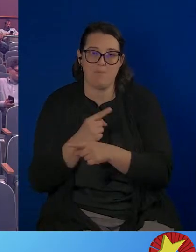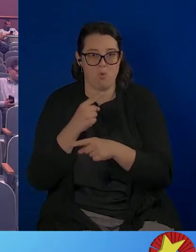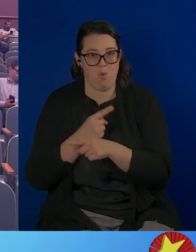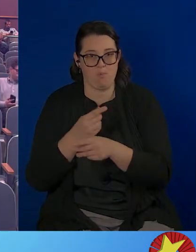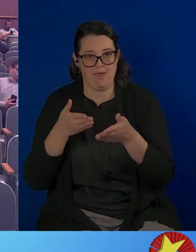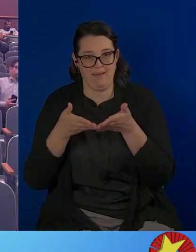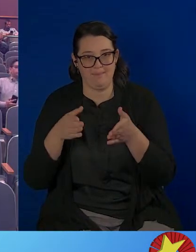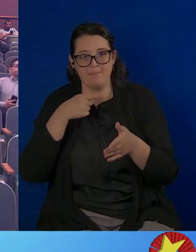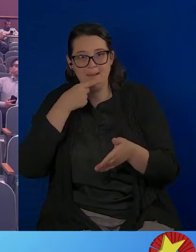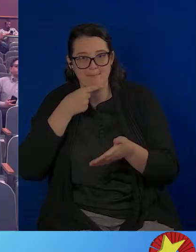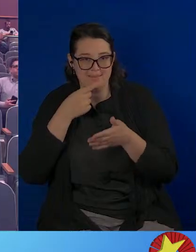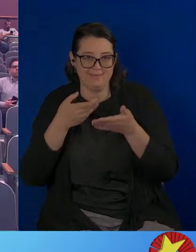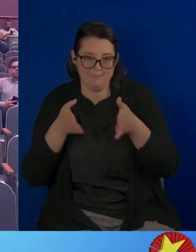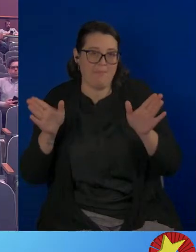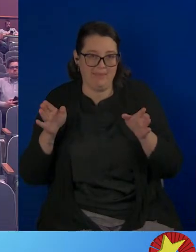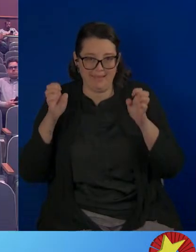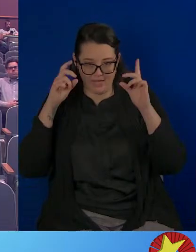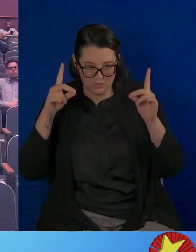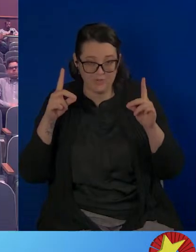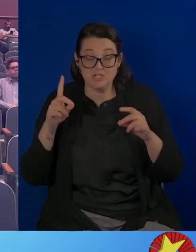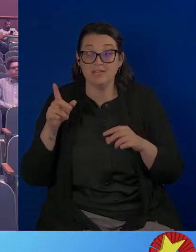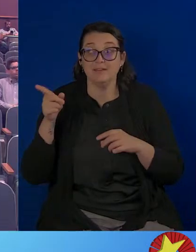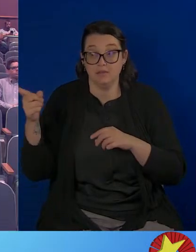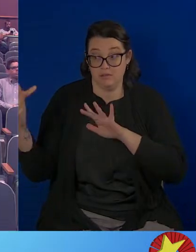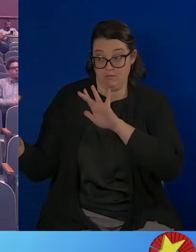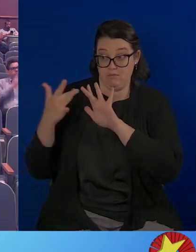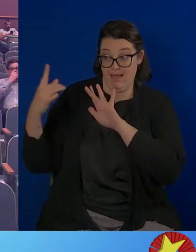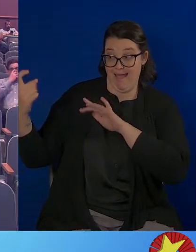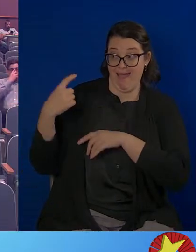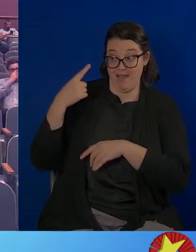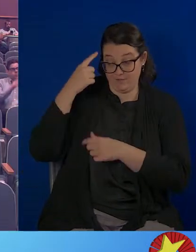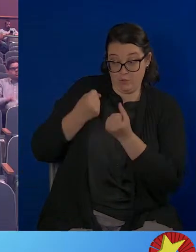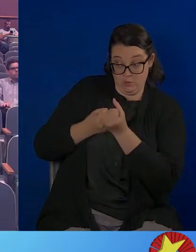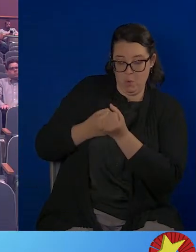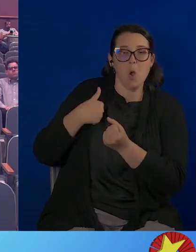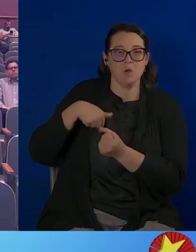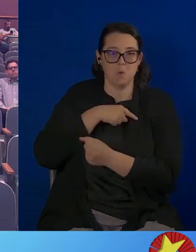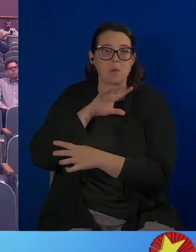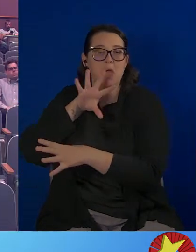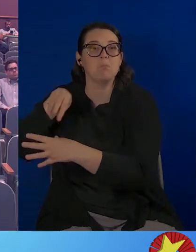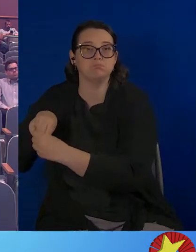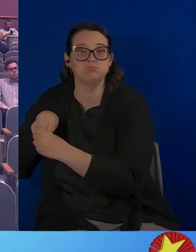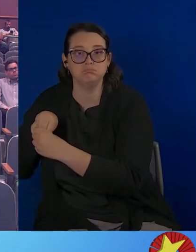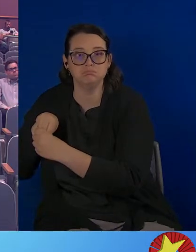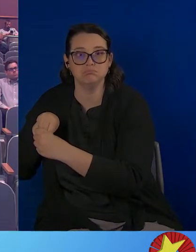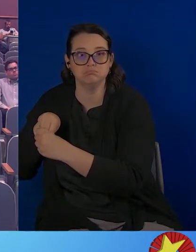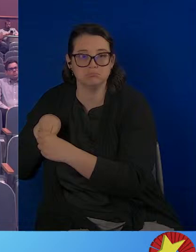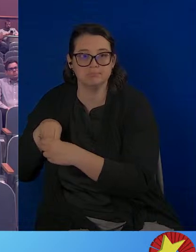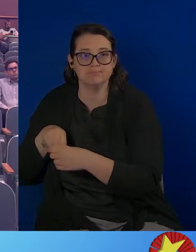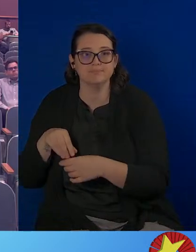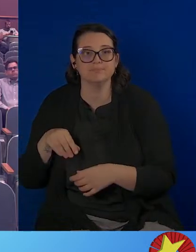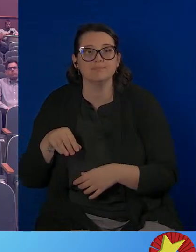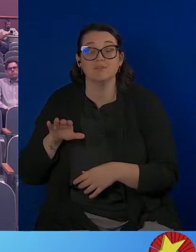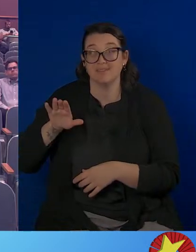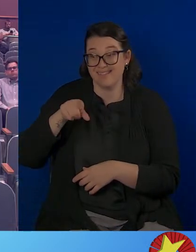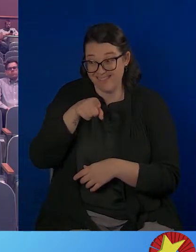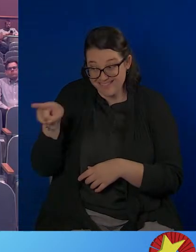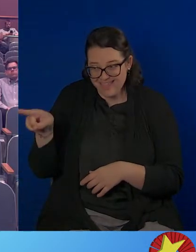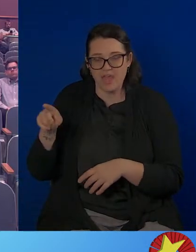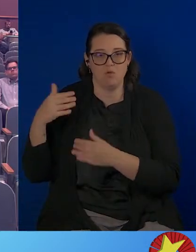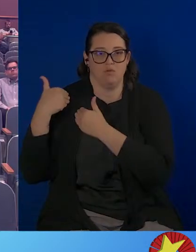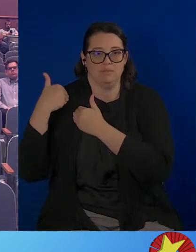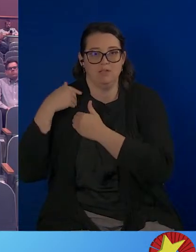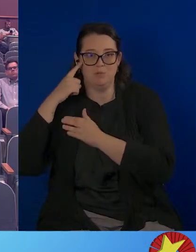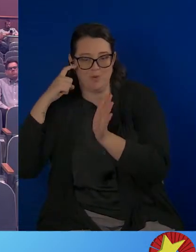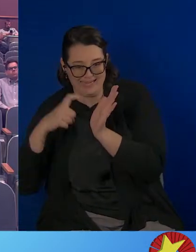ask for our support do we get involved. So it is their responsibility to identify those students and then